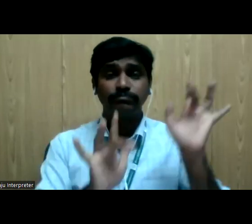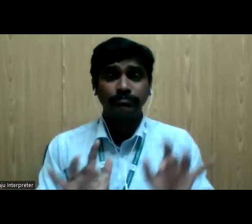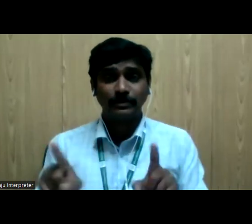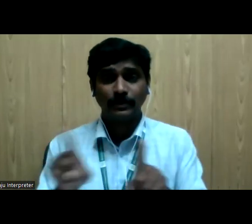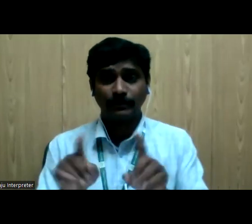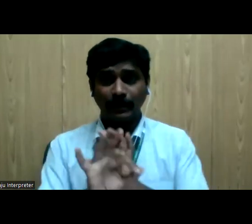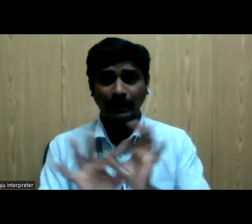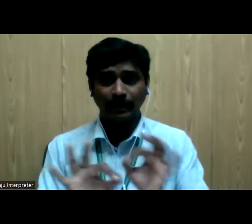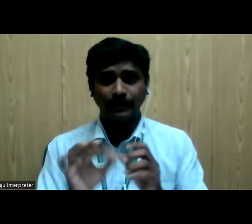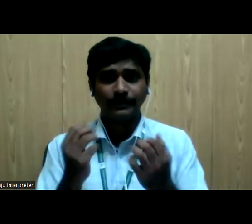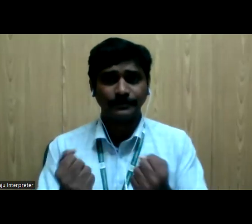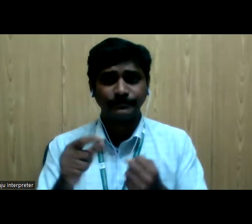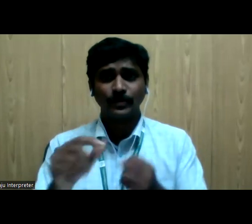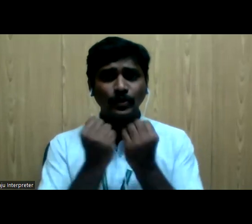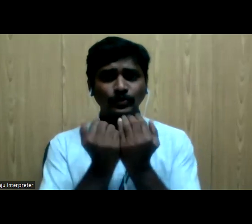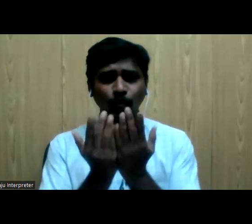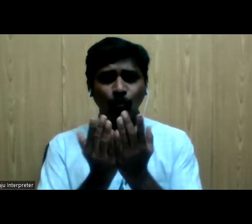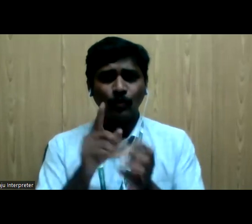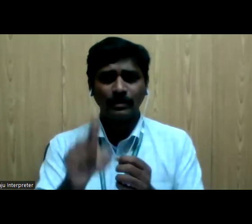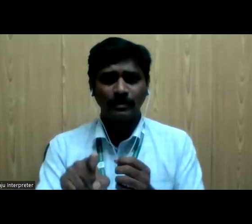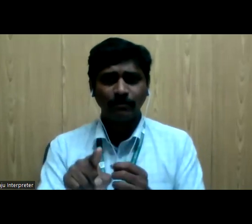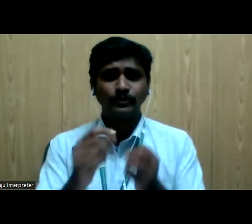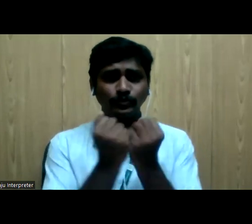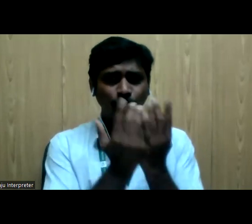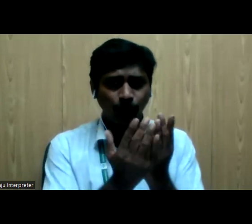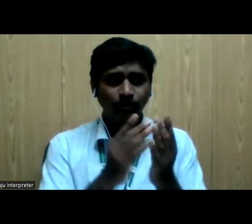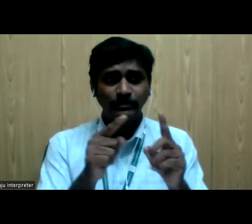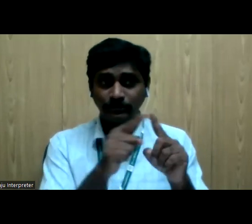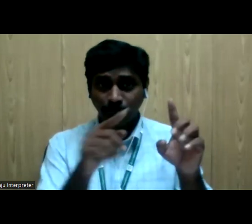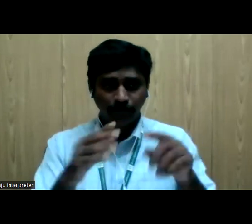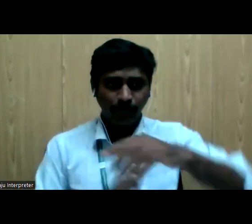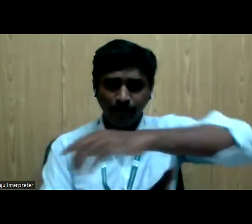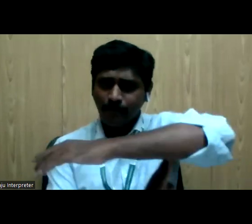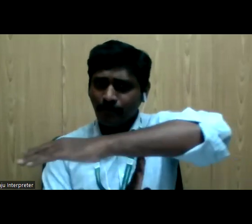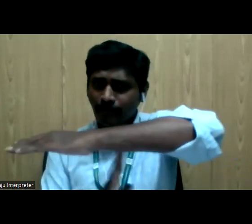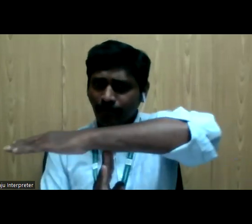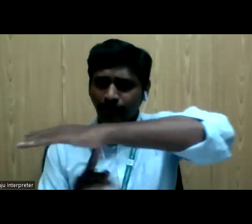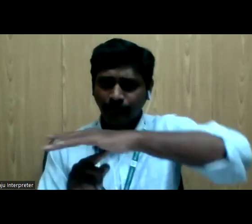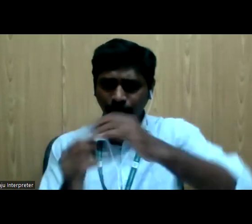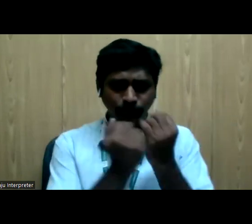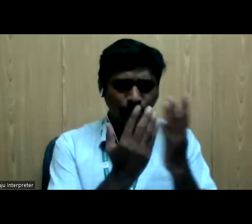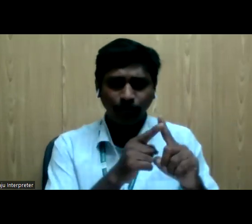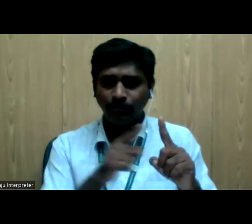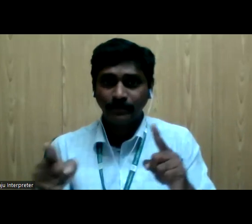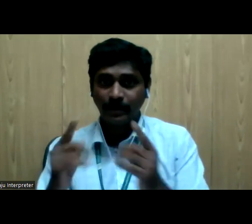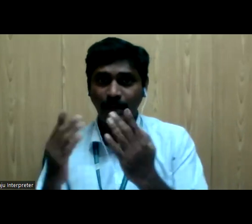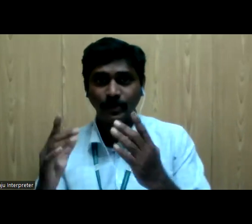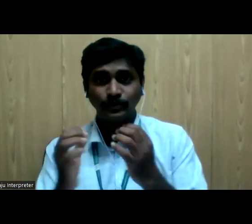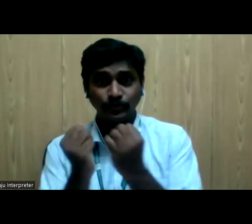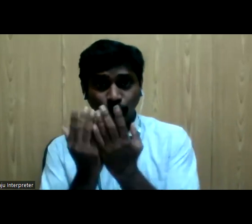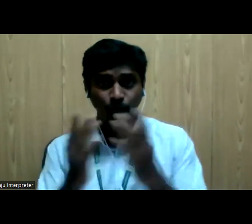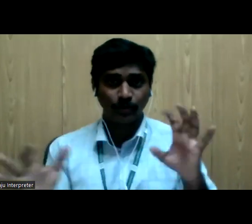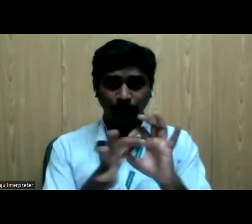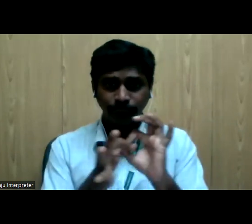to various government schools to bridge the gap from streets to schools by facilitating the students with skilled teachers and